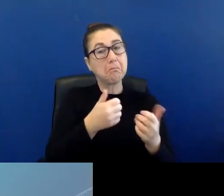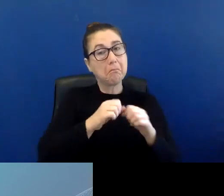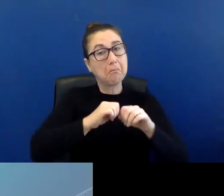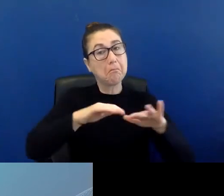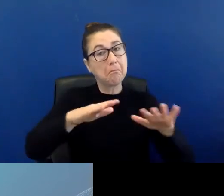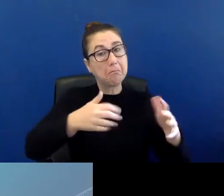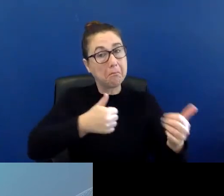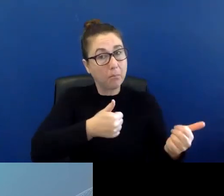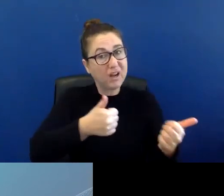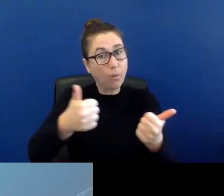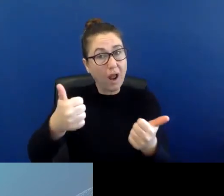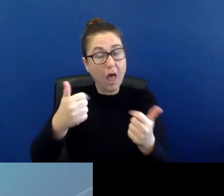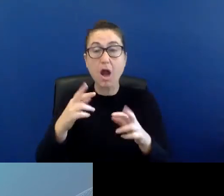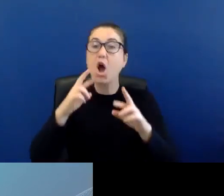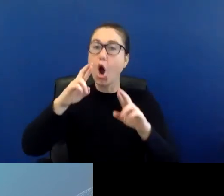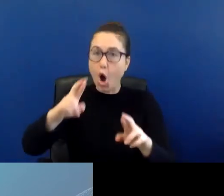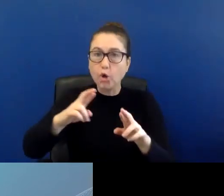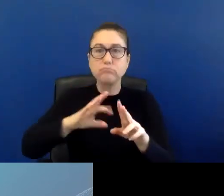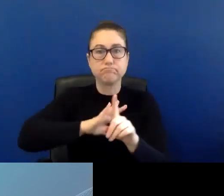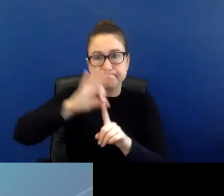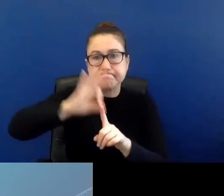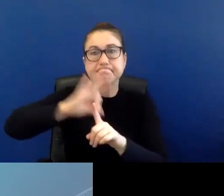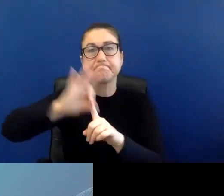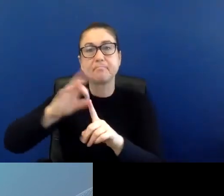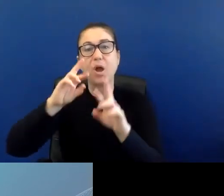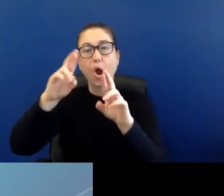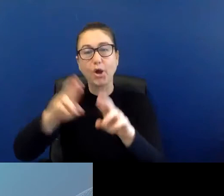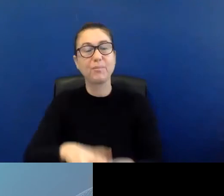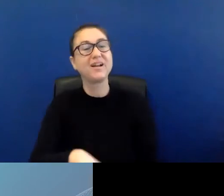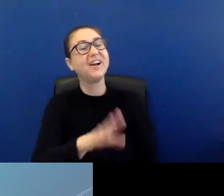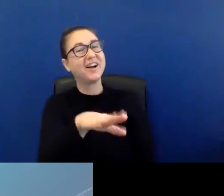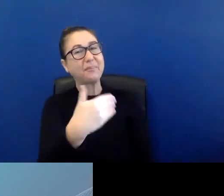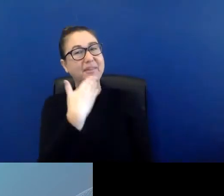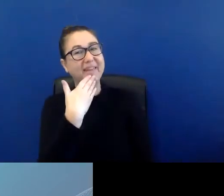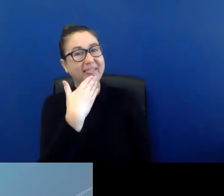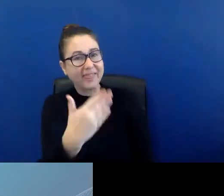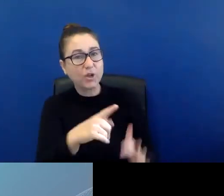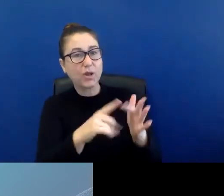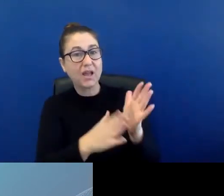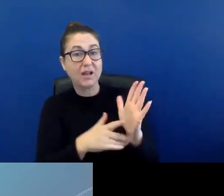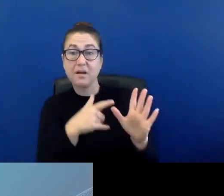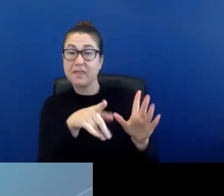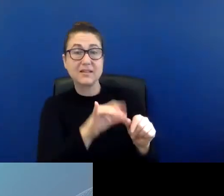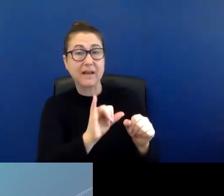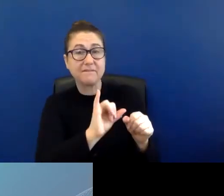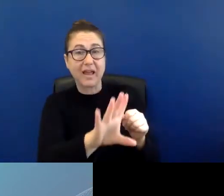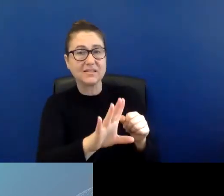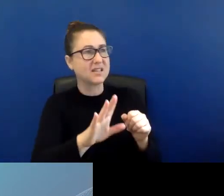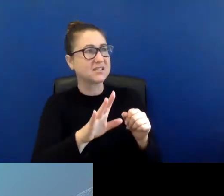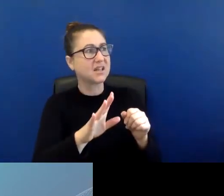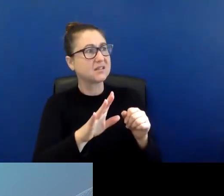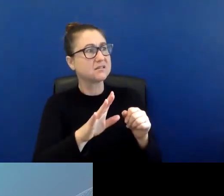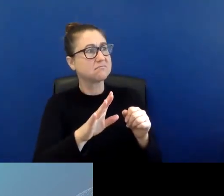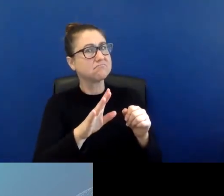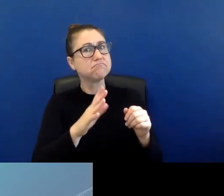it continues to develop and grow over time. Thank you so much, Emma. That's a fantastic kind of pricey